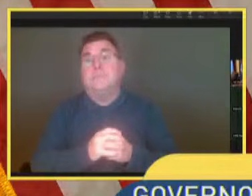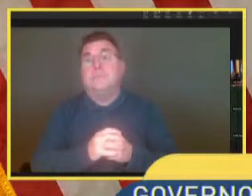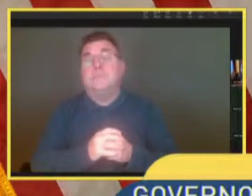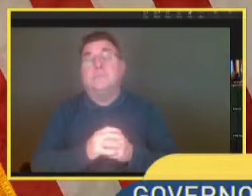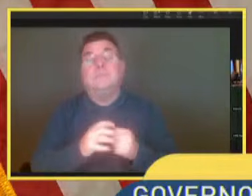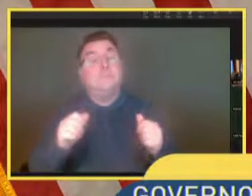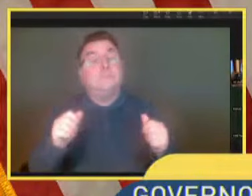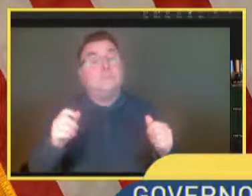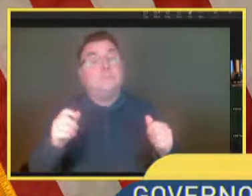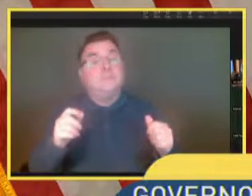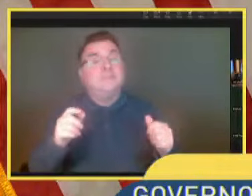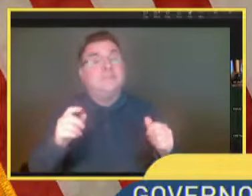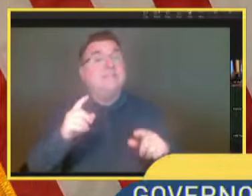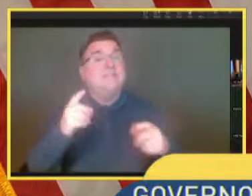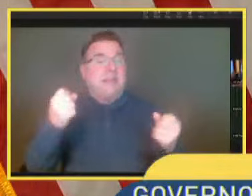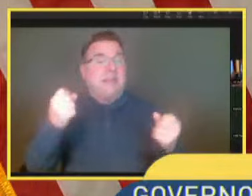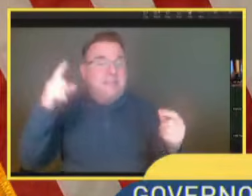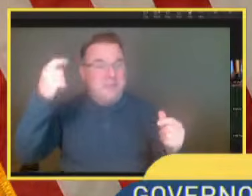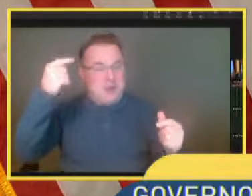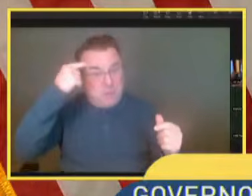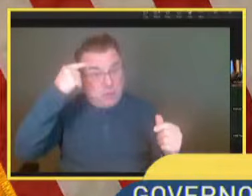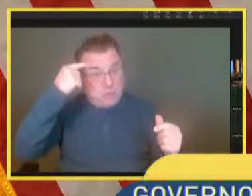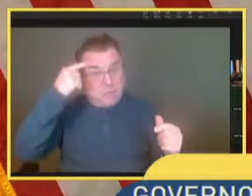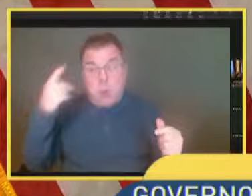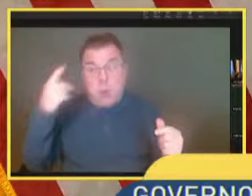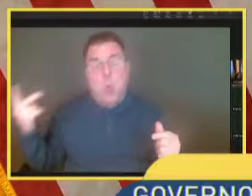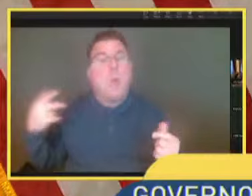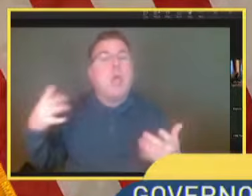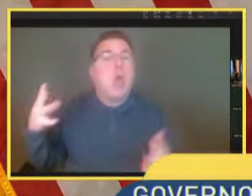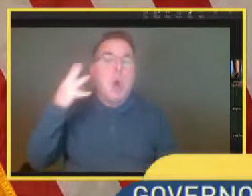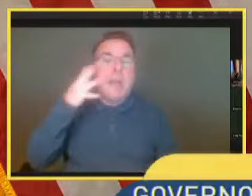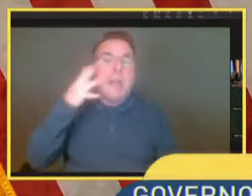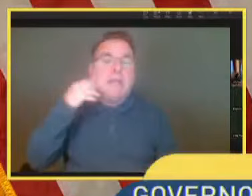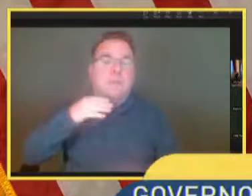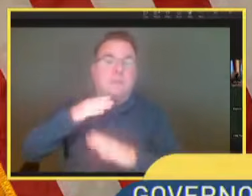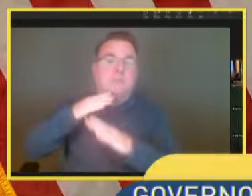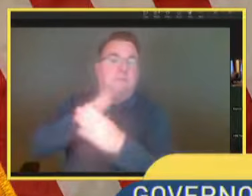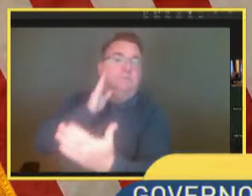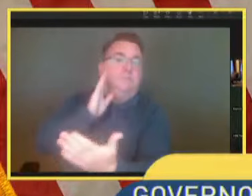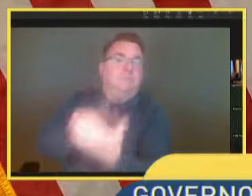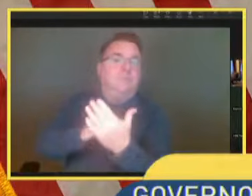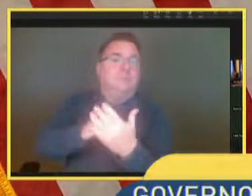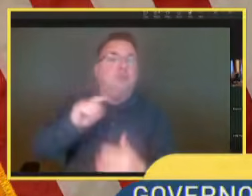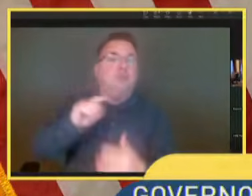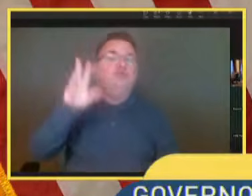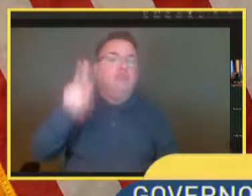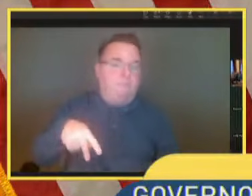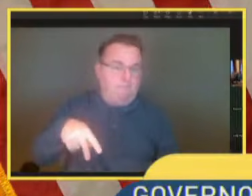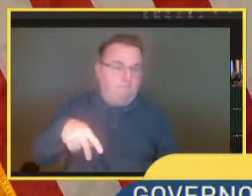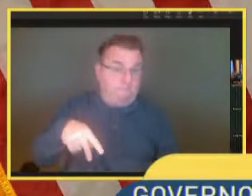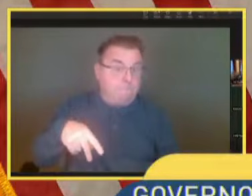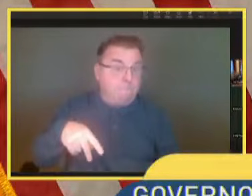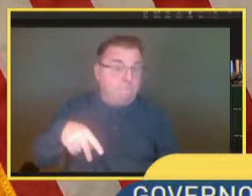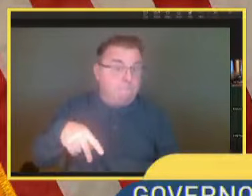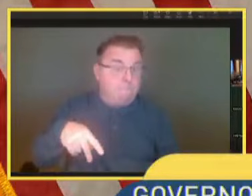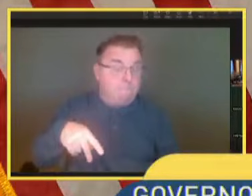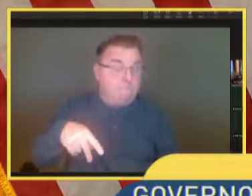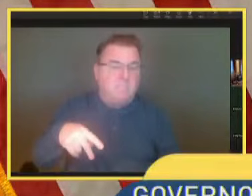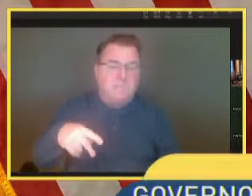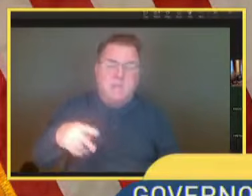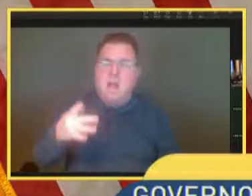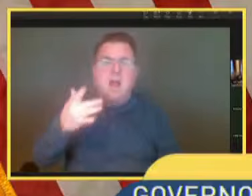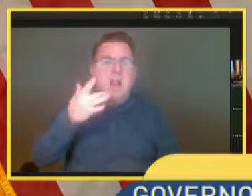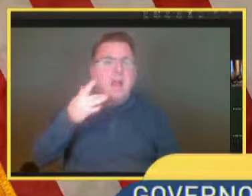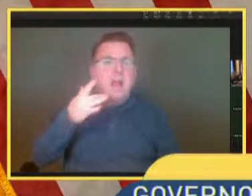us have confronting the Trump administration and defeating the Trump administration. And we are each blessed with excellent teams who have